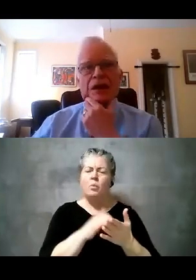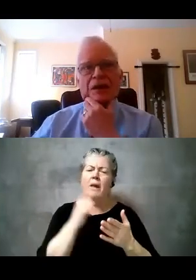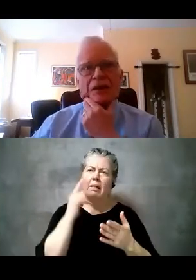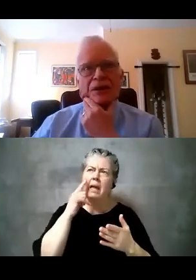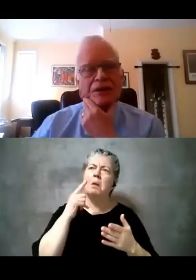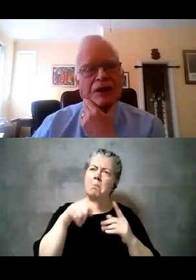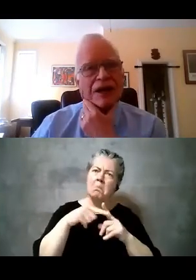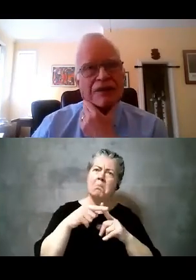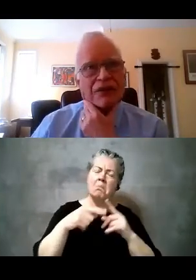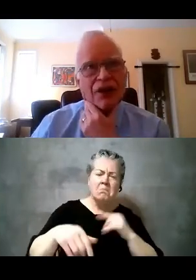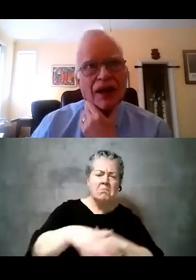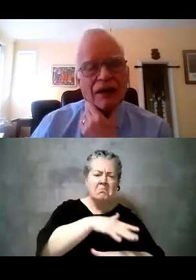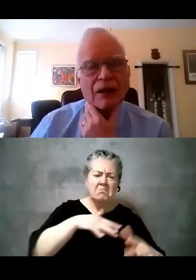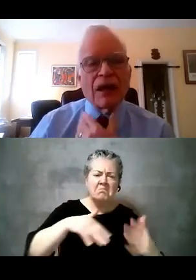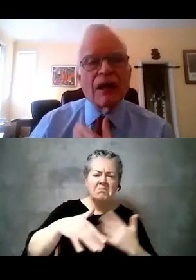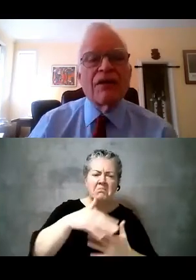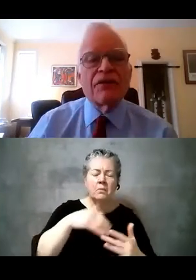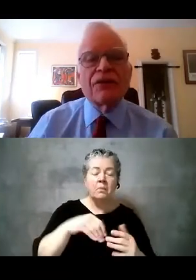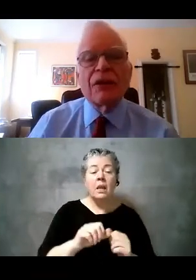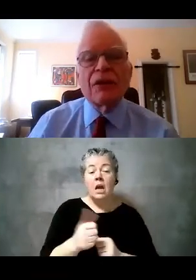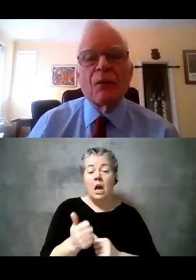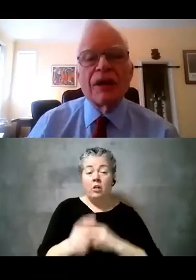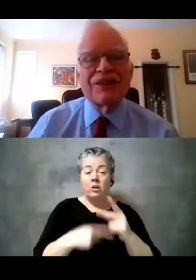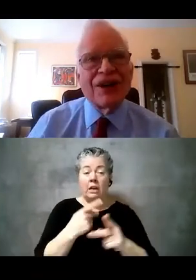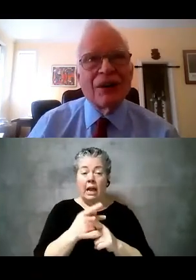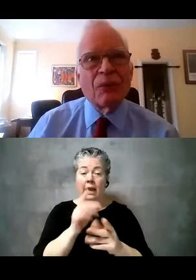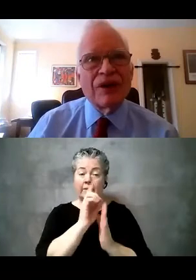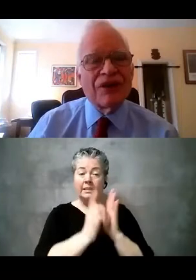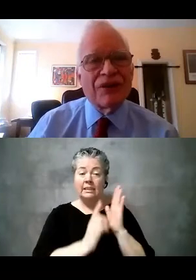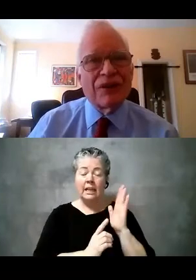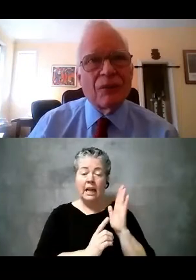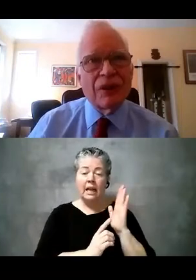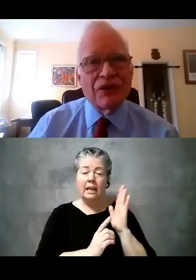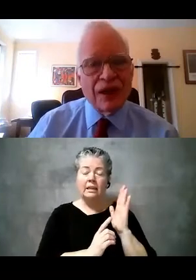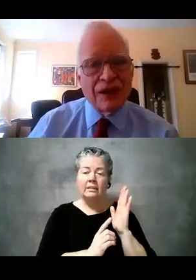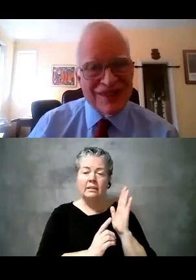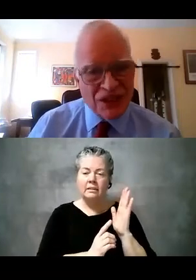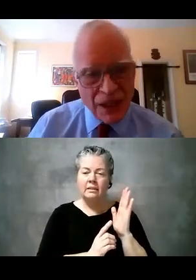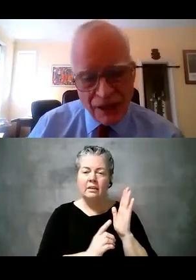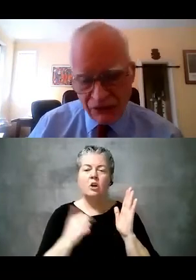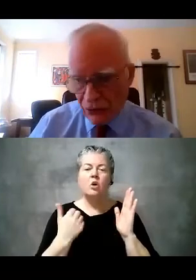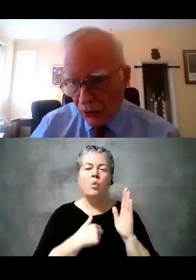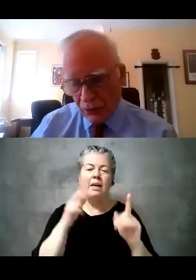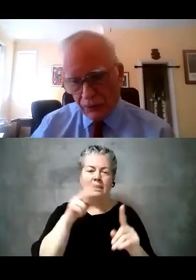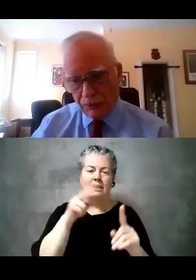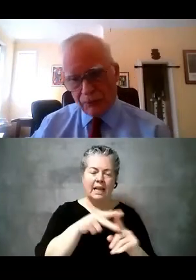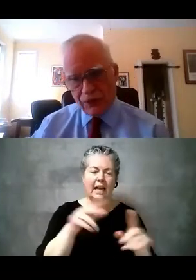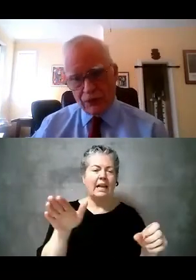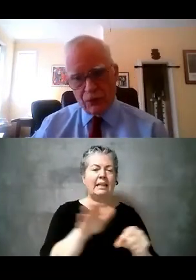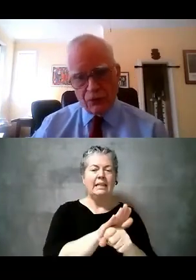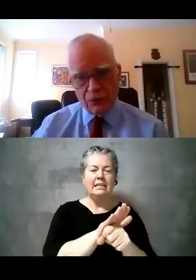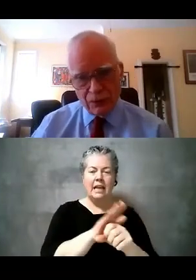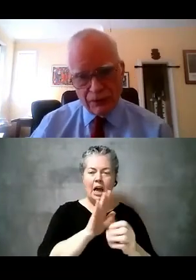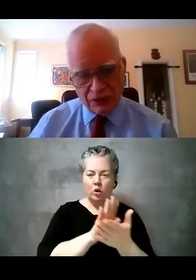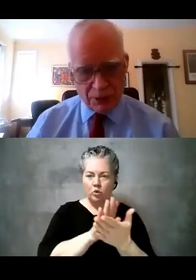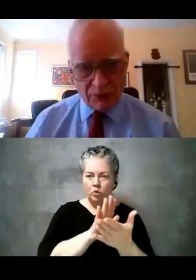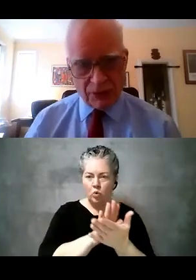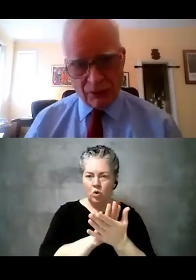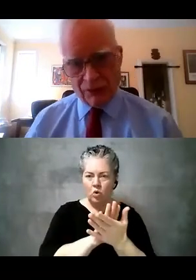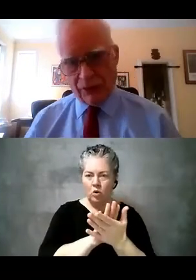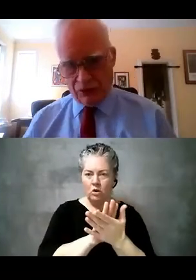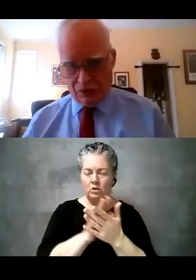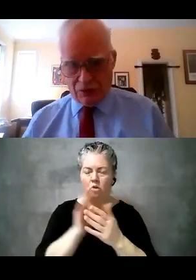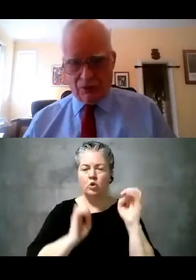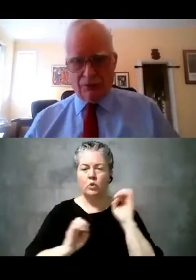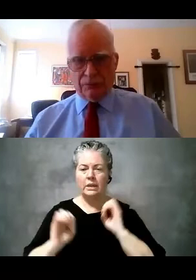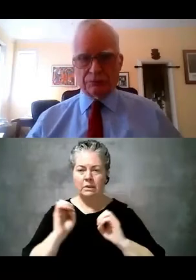So the other kind of design is we assign the entire school to the experimental